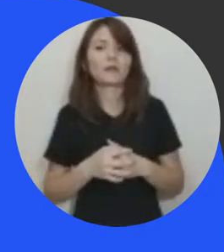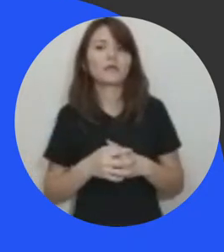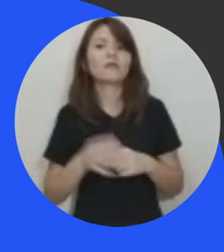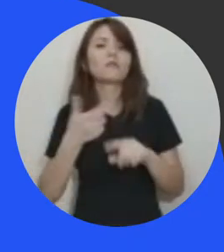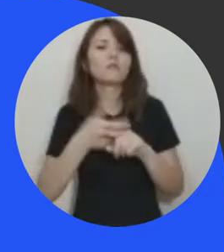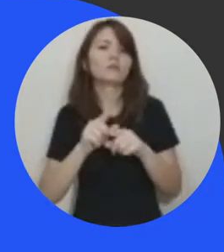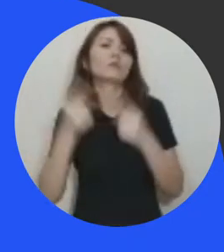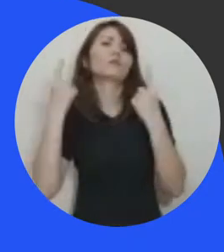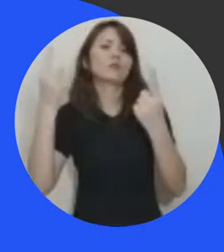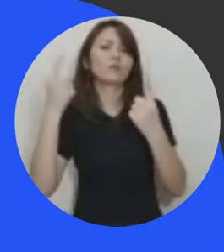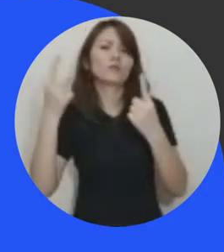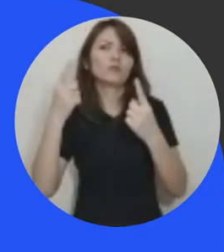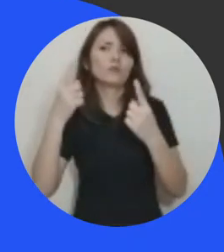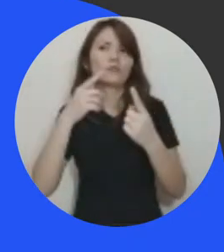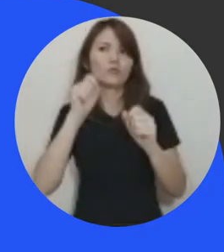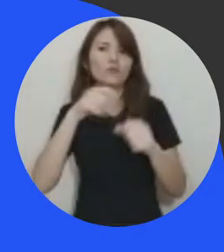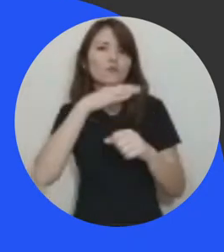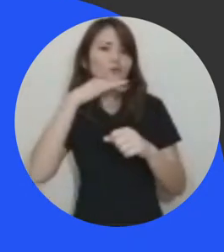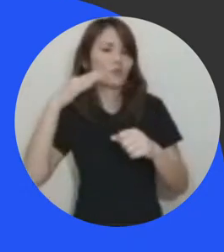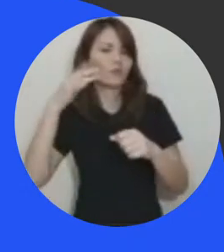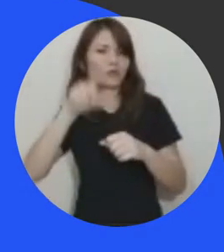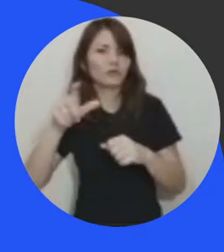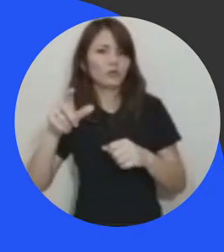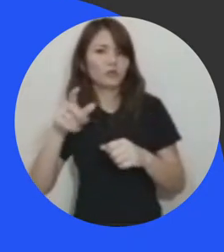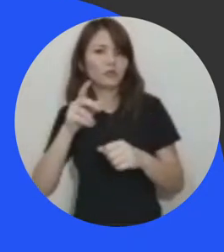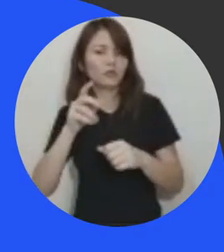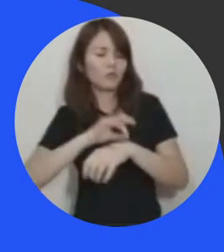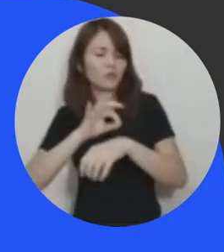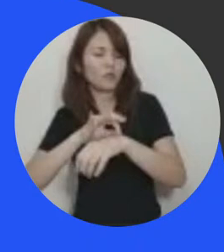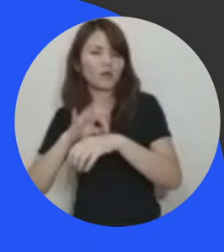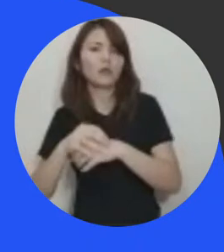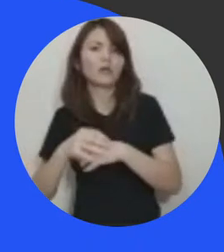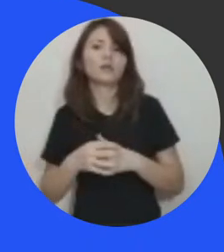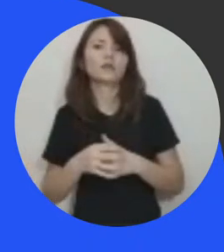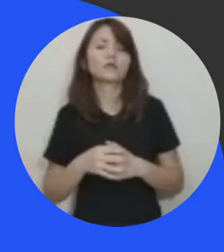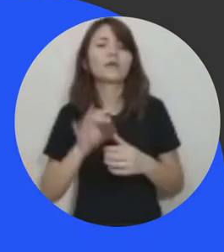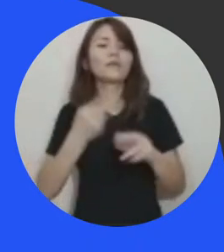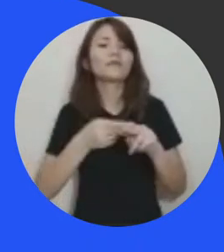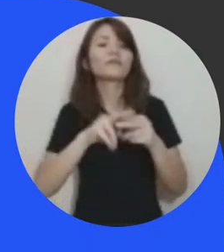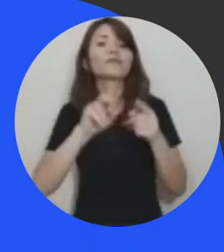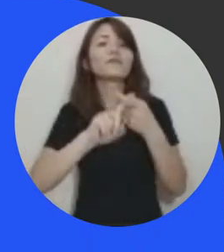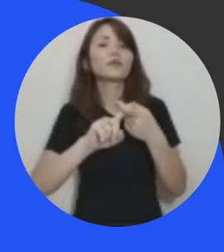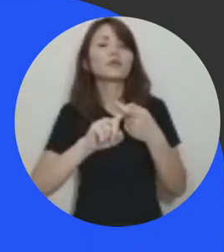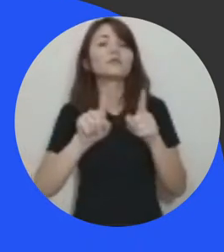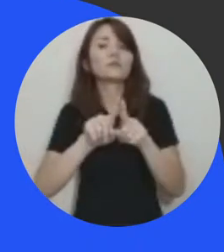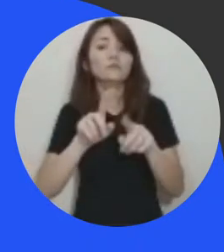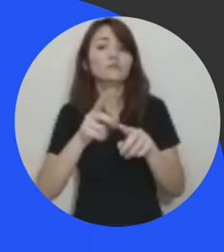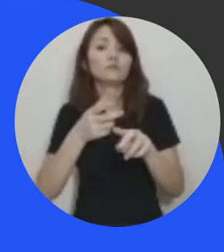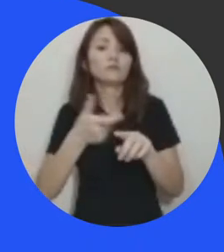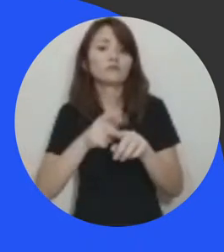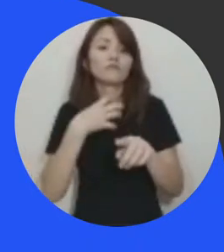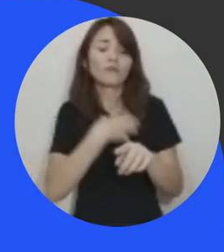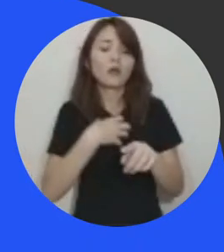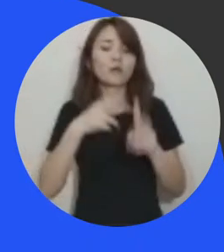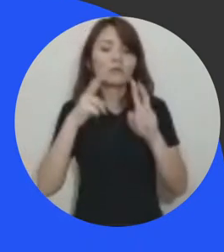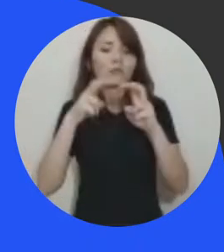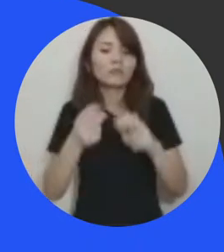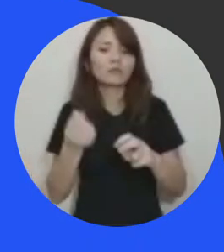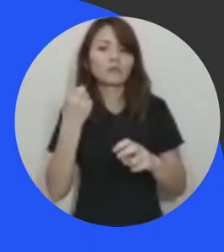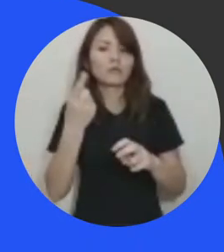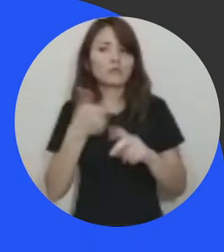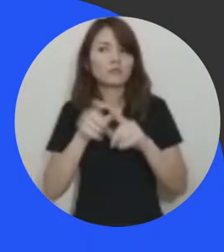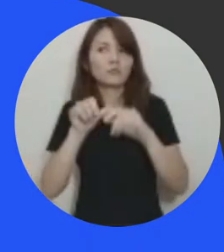few fundamental things about the virus, which are very important for future planning and to understand this